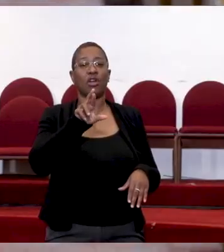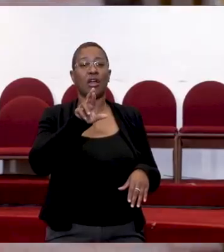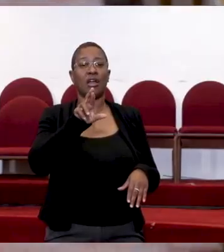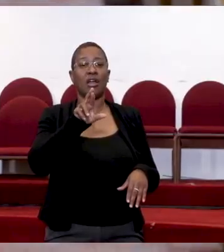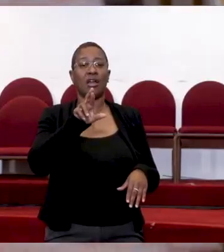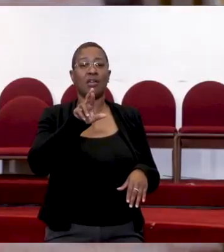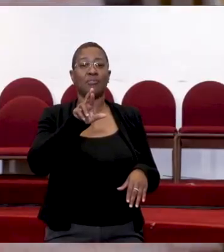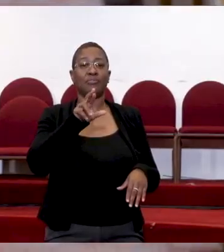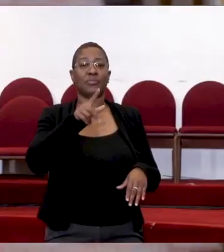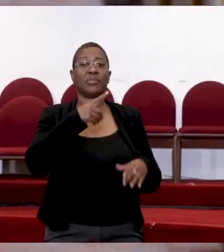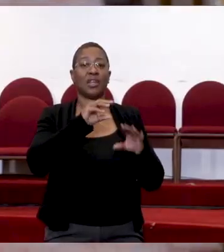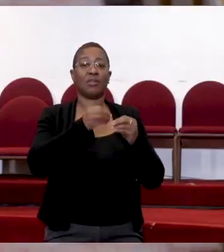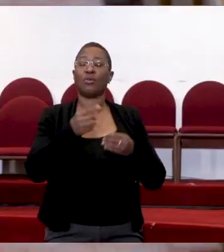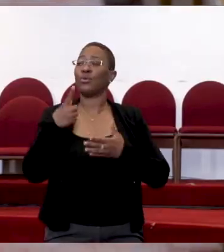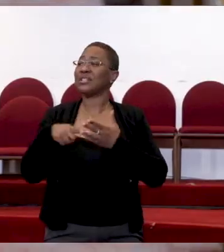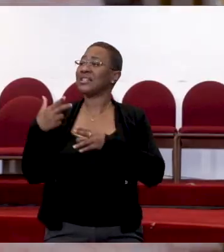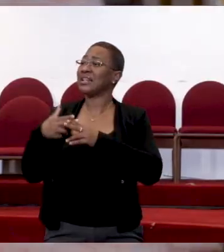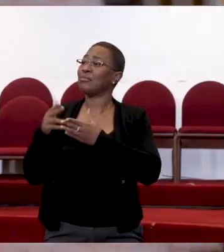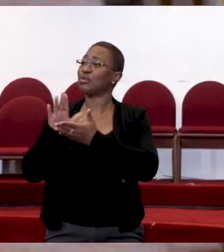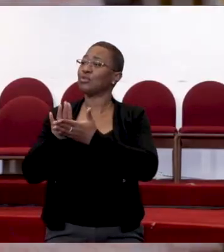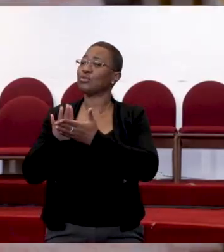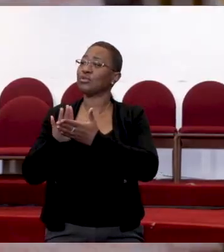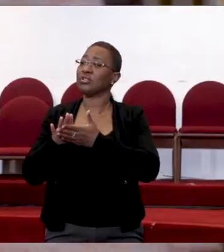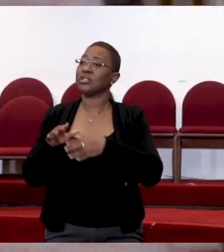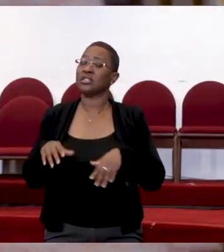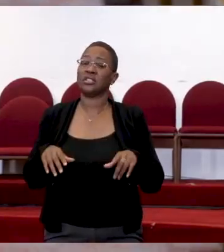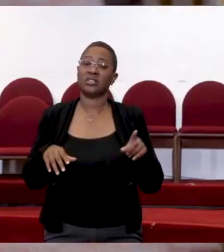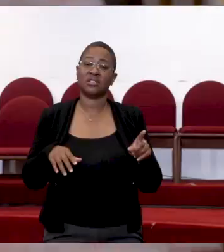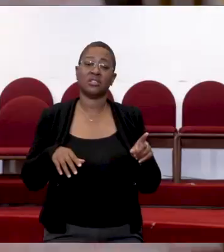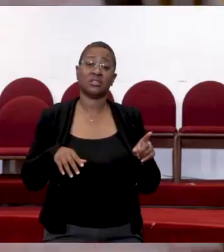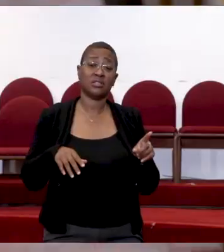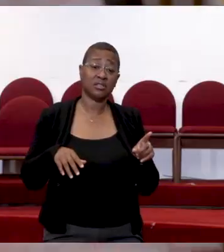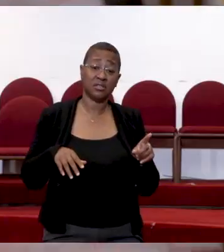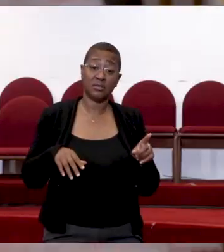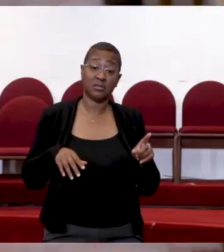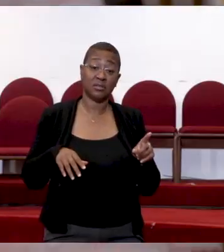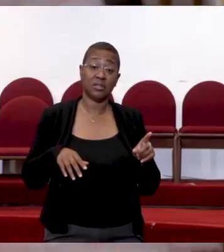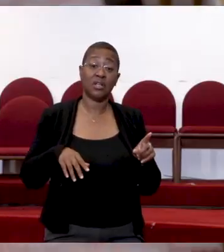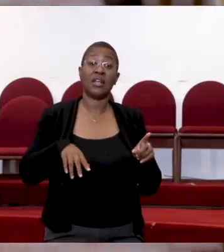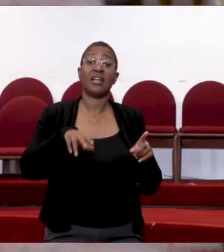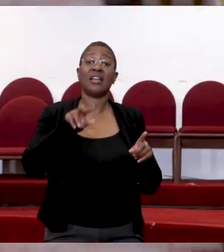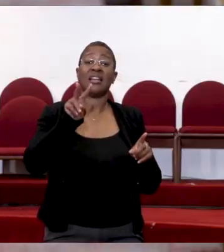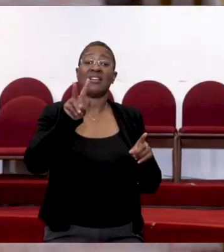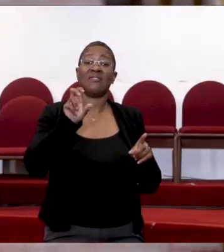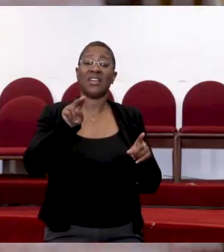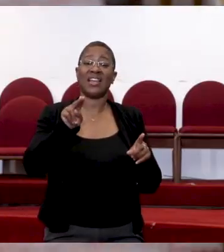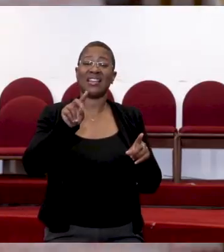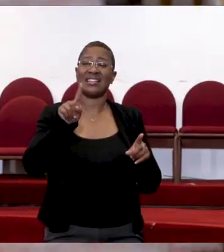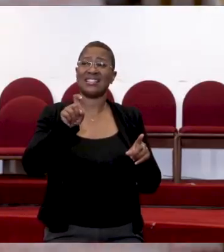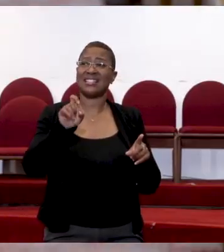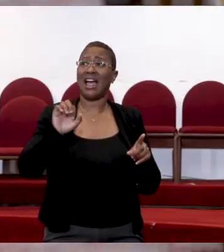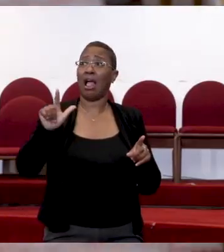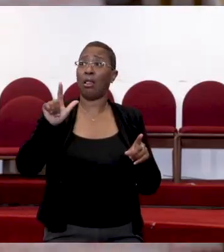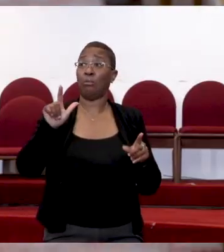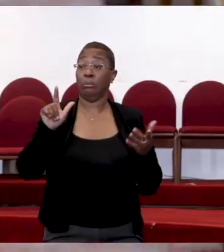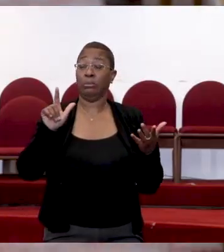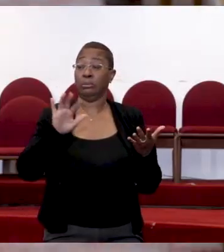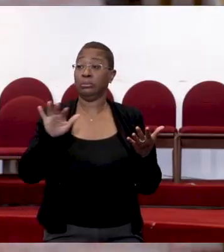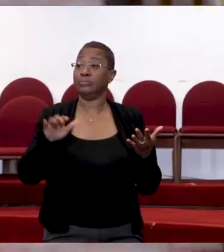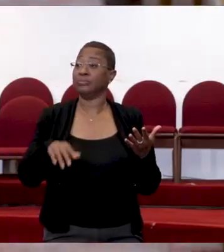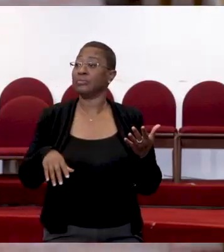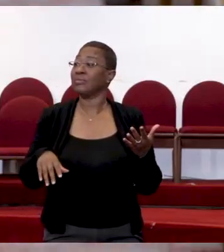5 or 6. What's the name of the school? Van Zyl. Okay, so let me start you here. Is Van Zyl one of us or one of DPS's?